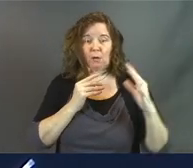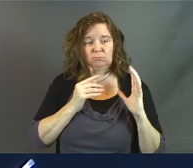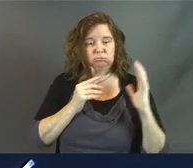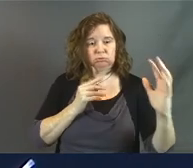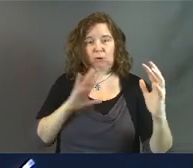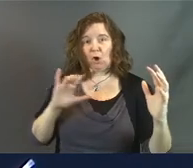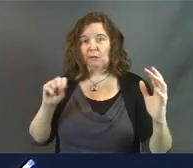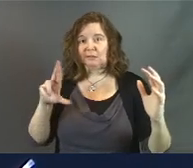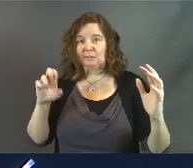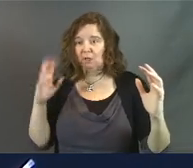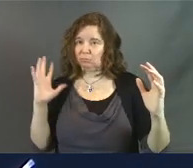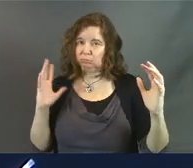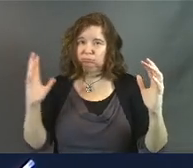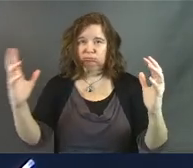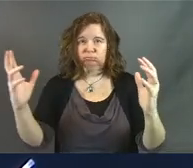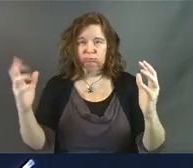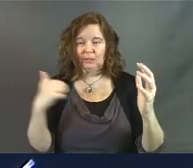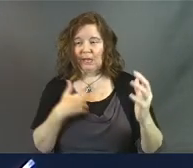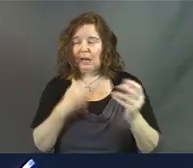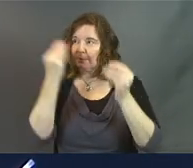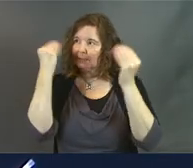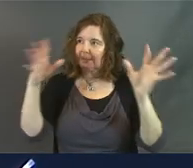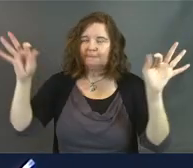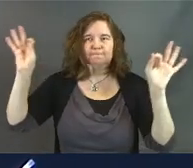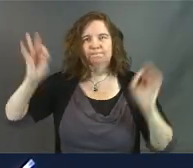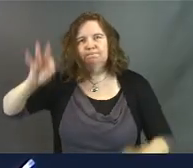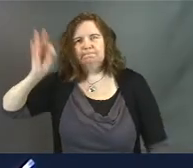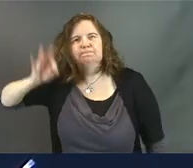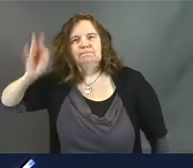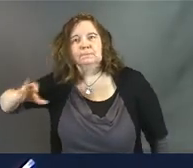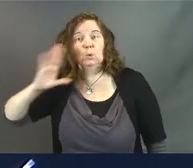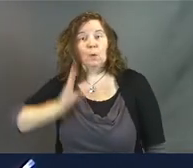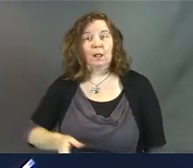side and all the Samaritans on the other side. And I'm going to give them a talking to.